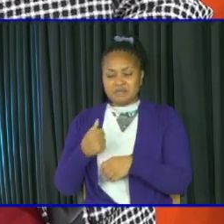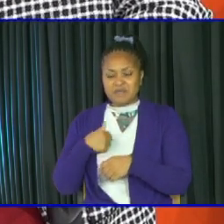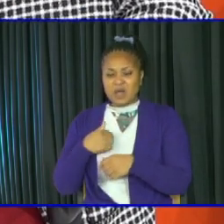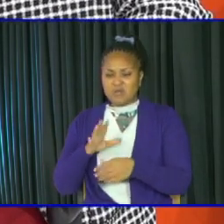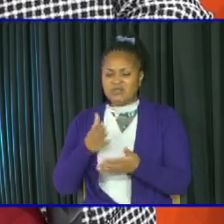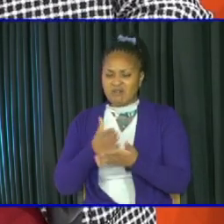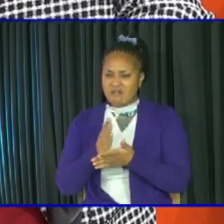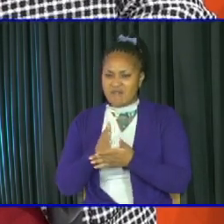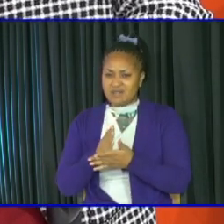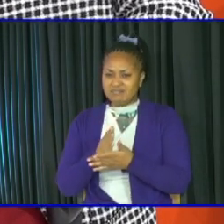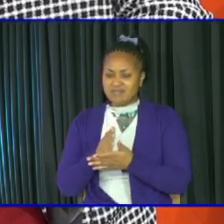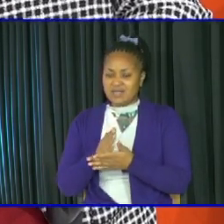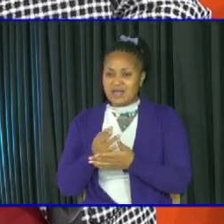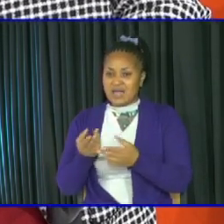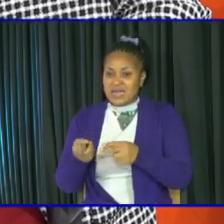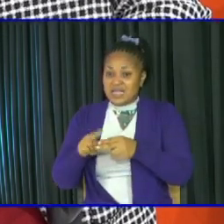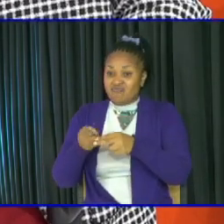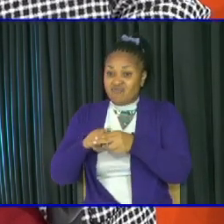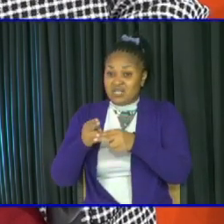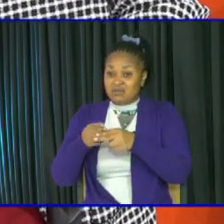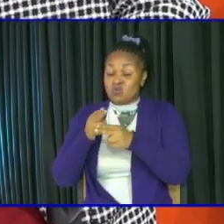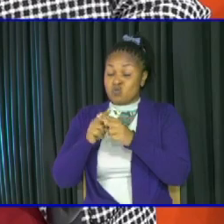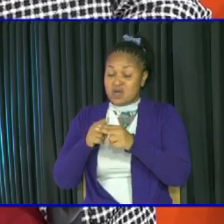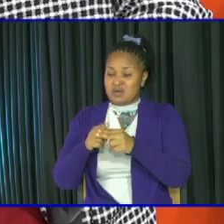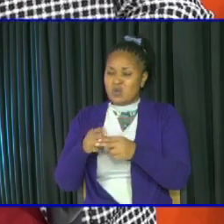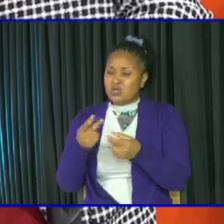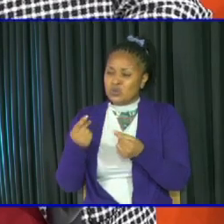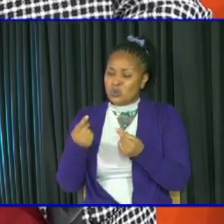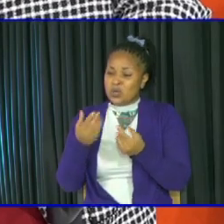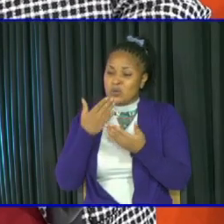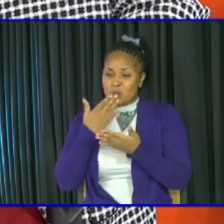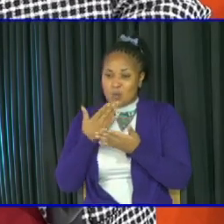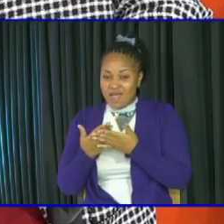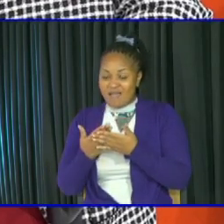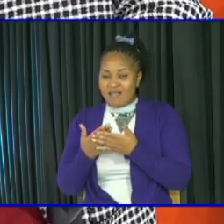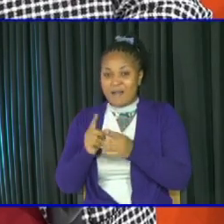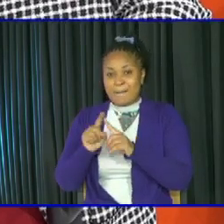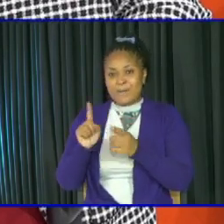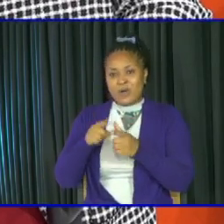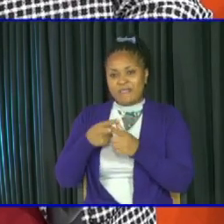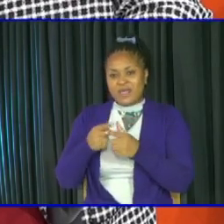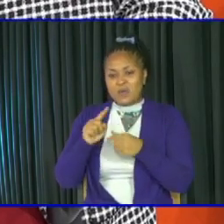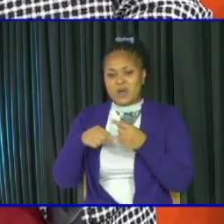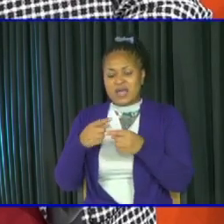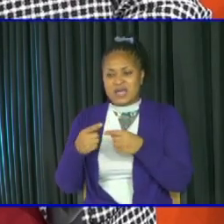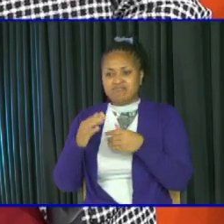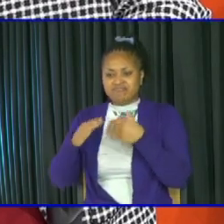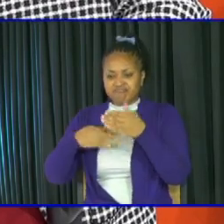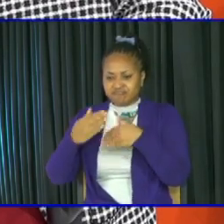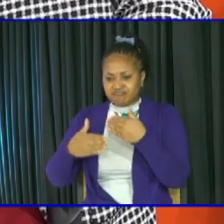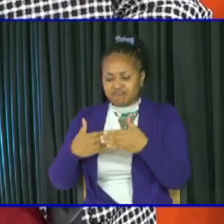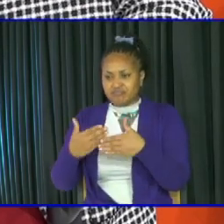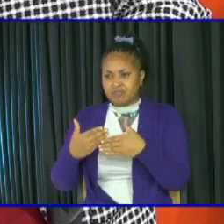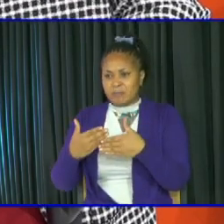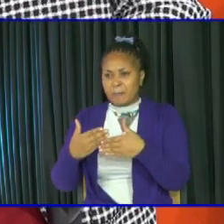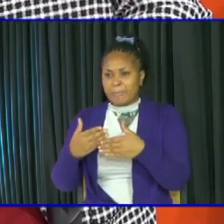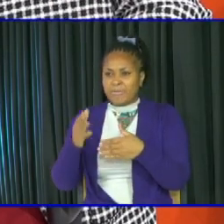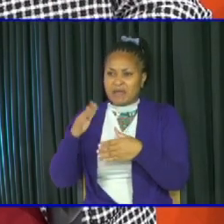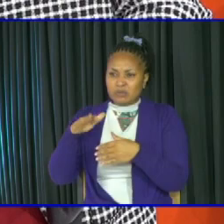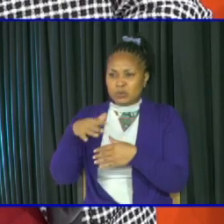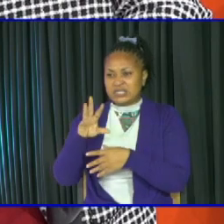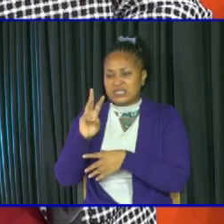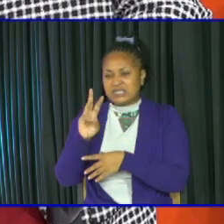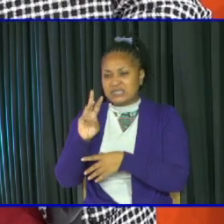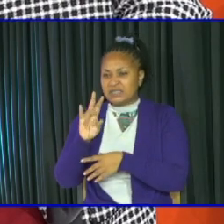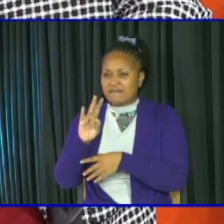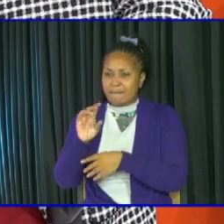one, I put on the weight. I was doing well. But then as I progressed to near like 6 months, going into